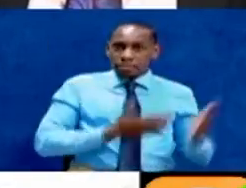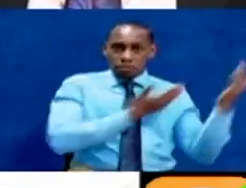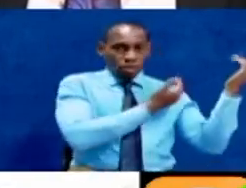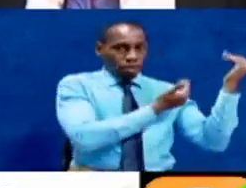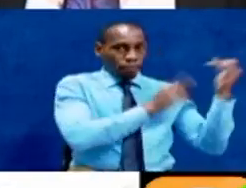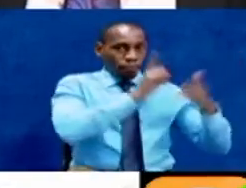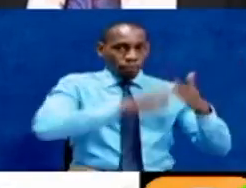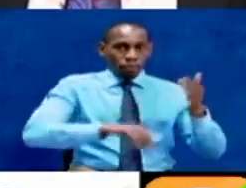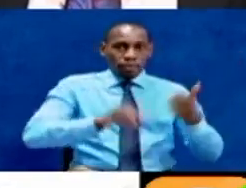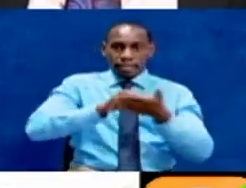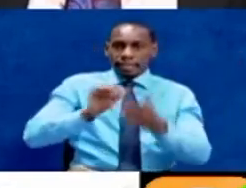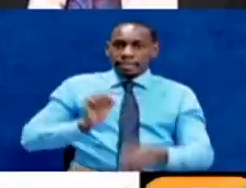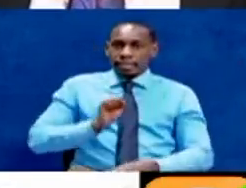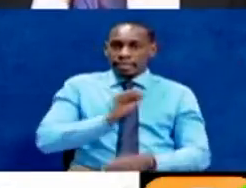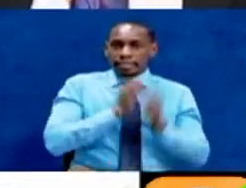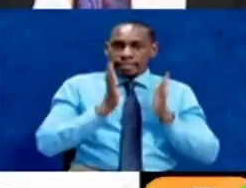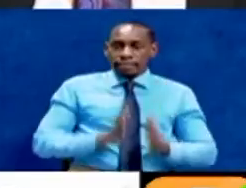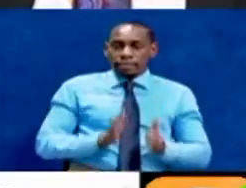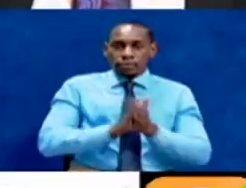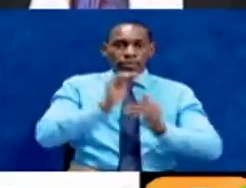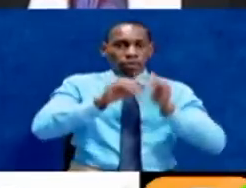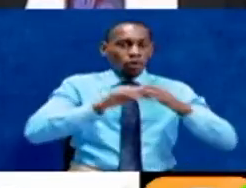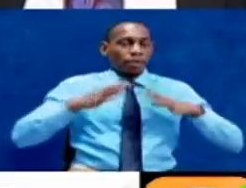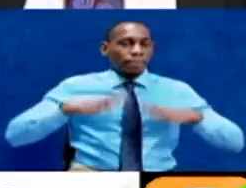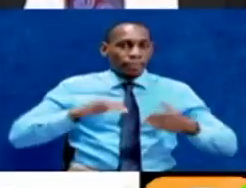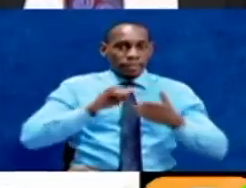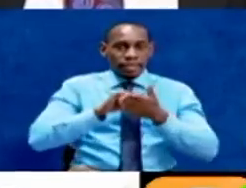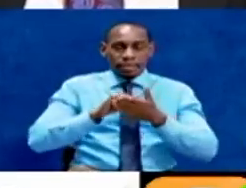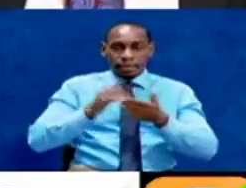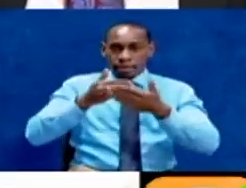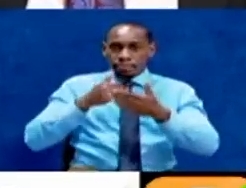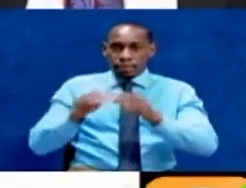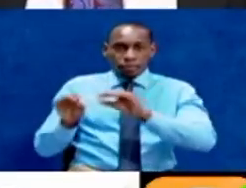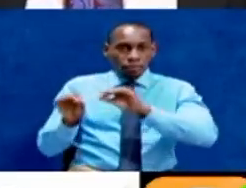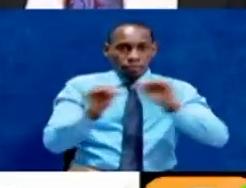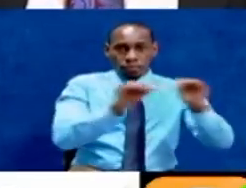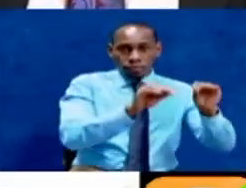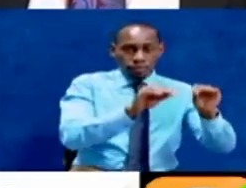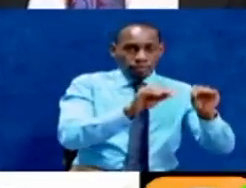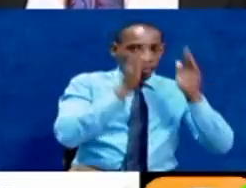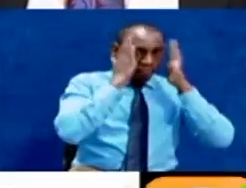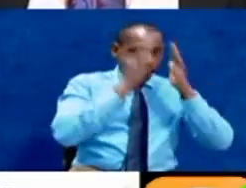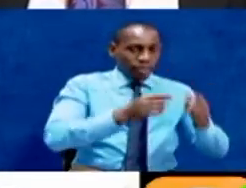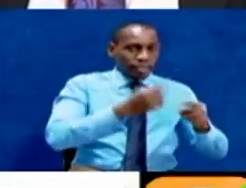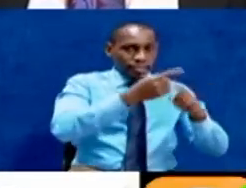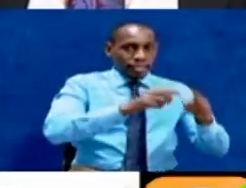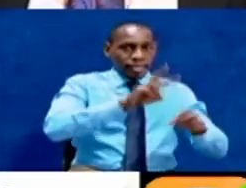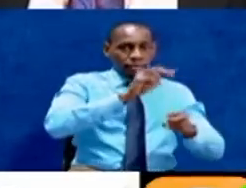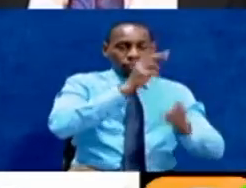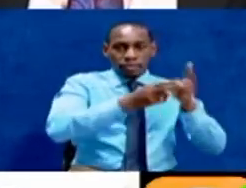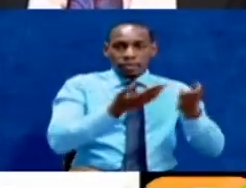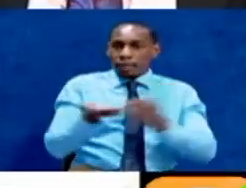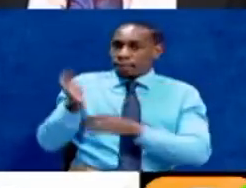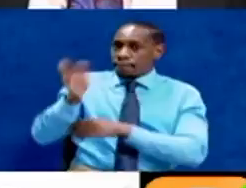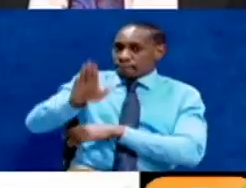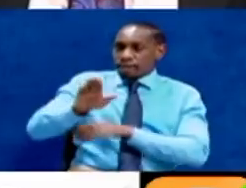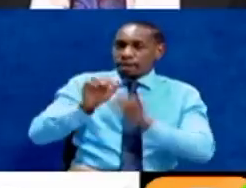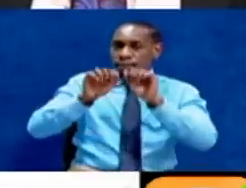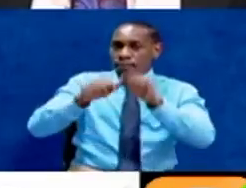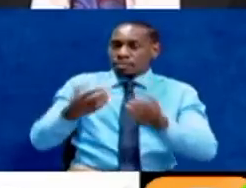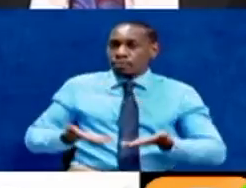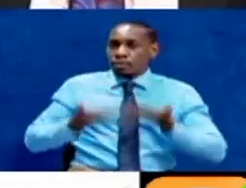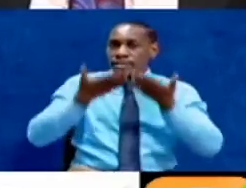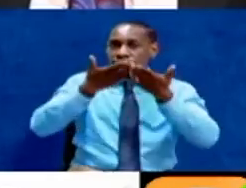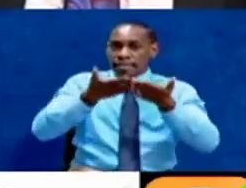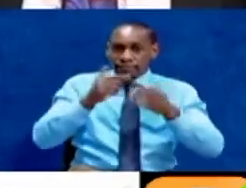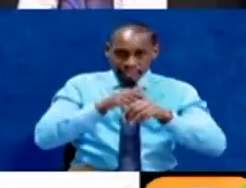that Senator Linturi and all the people who had moved away and were, had gone to focus on 2022 are going to come back and we are going to be able to